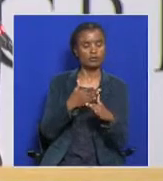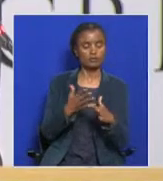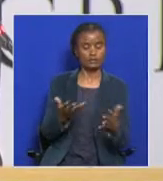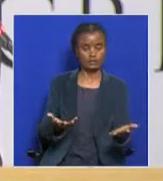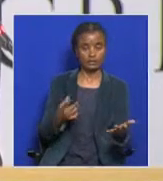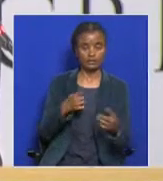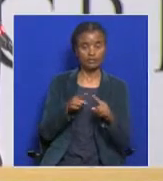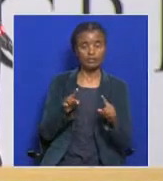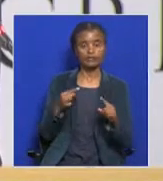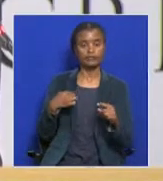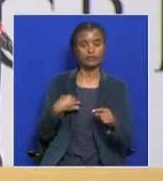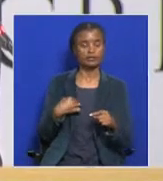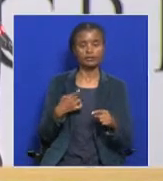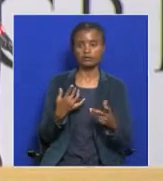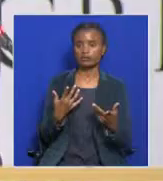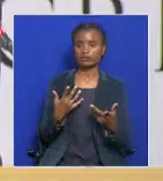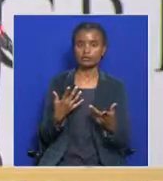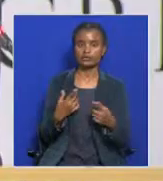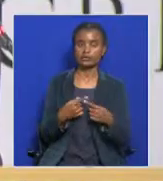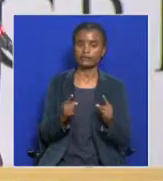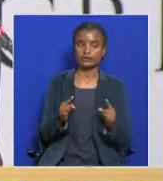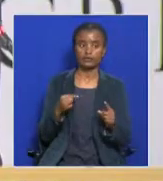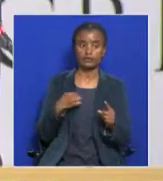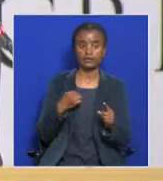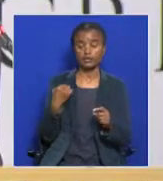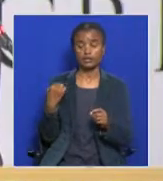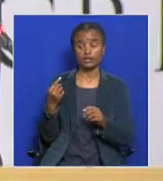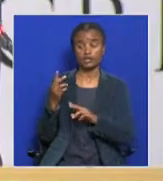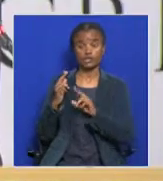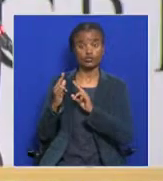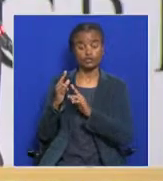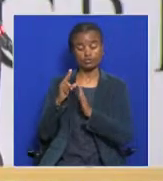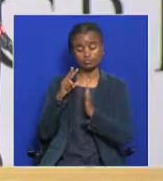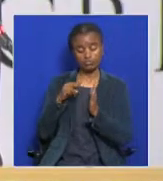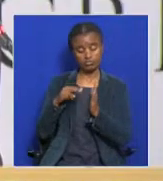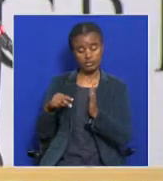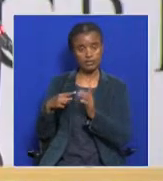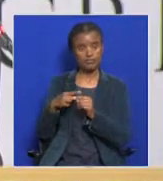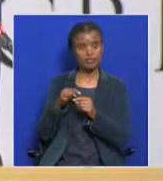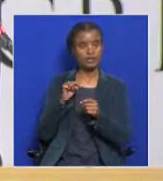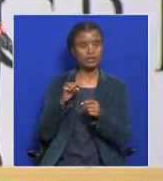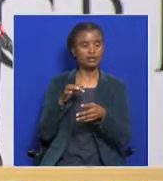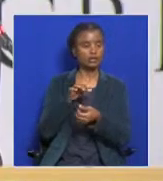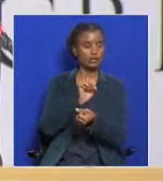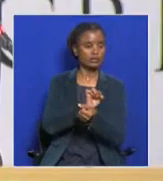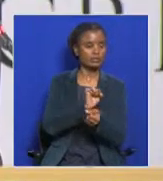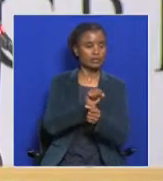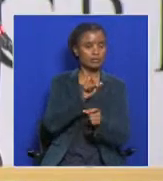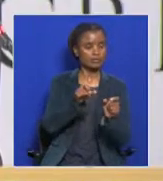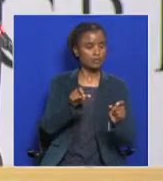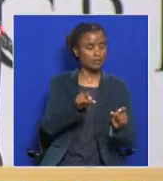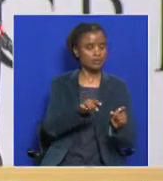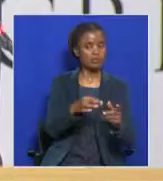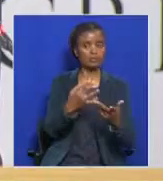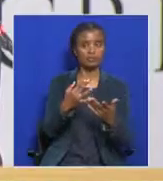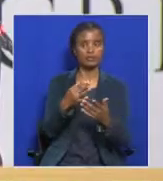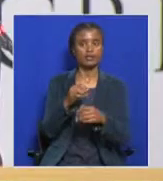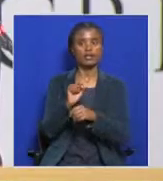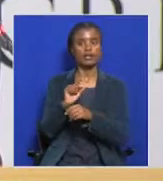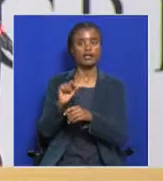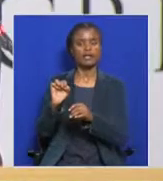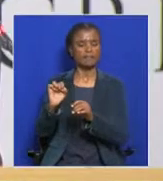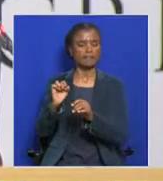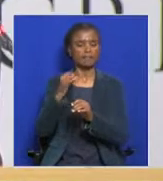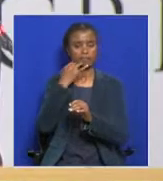I'm somebody, if you look at my history, my convictions, my Clan Labs, it speaks for itself. I may not be as articulate as some of our